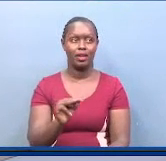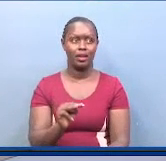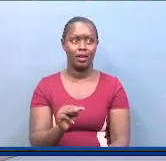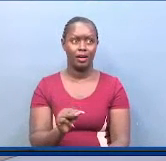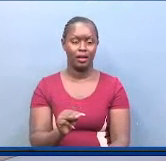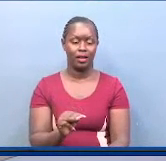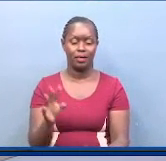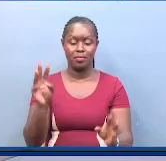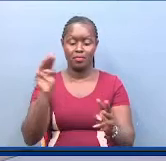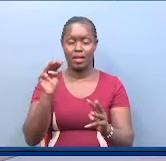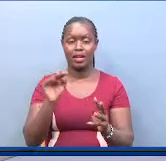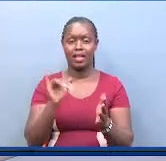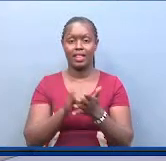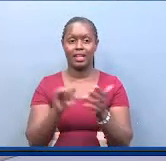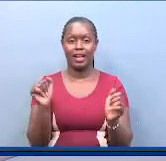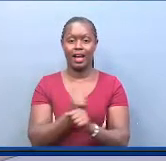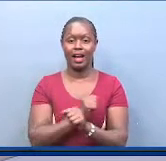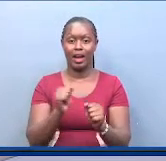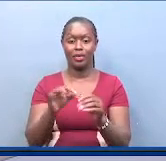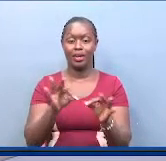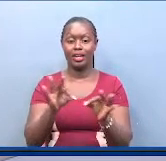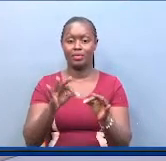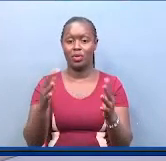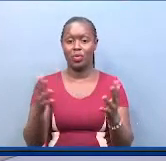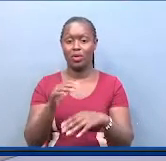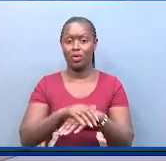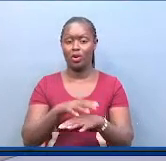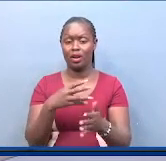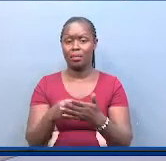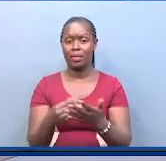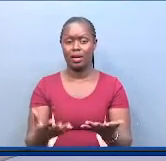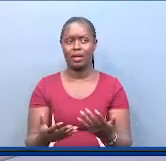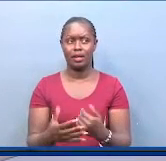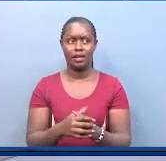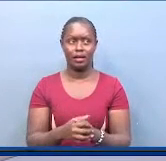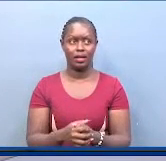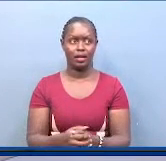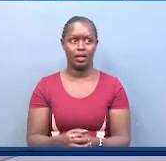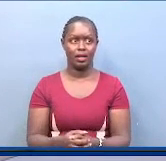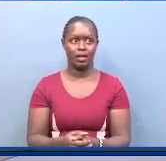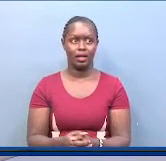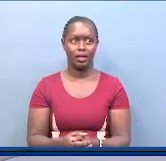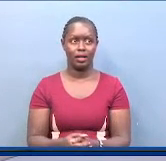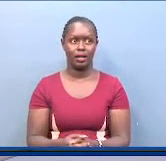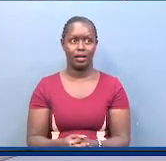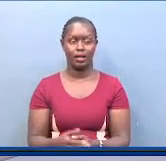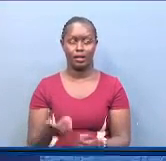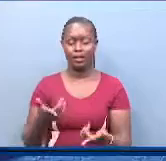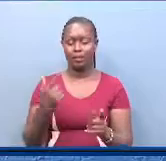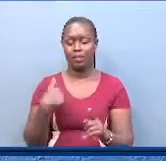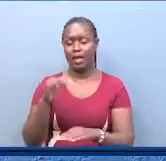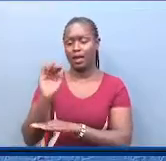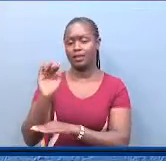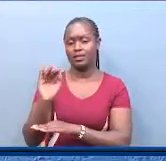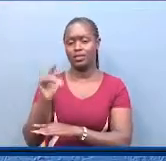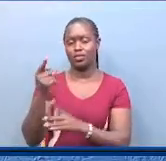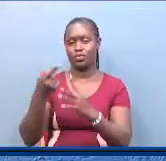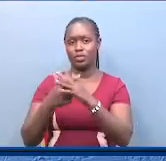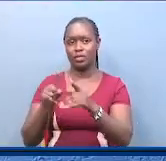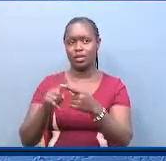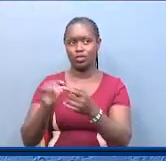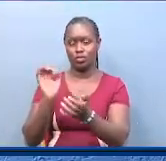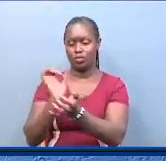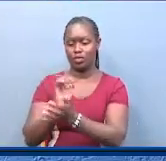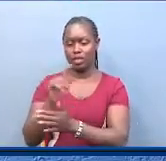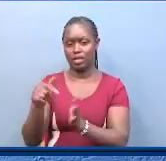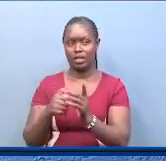200 in business, million shillings not, cannot explain the source of no, that. No, if you're in business, no, if you, let me ask you something. Uh-huh. You start to prosecute me